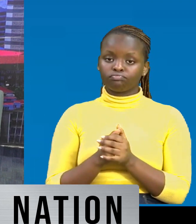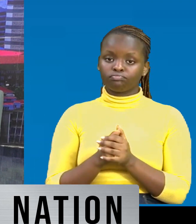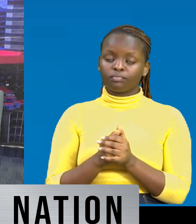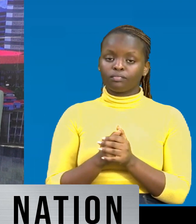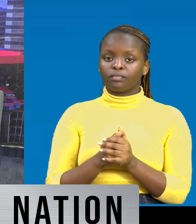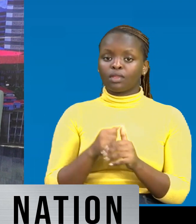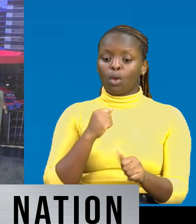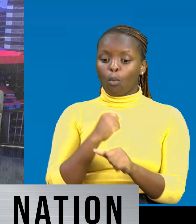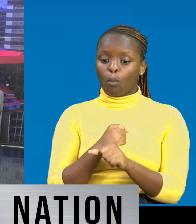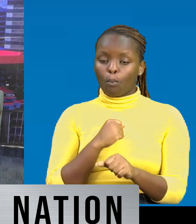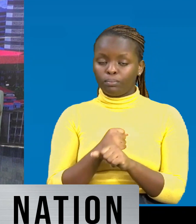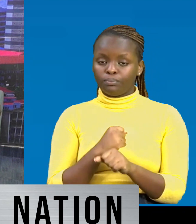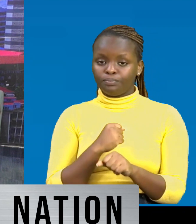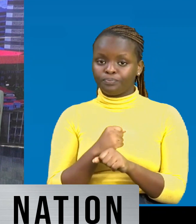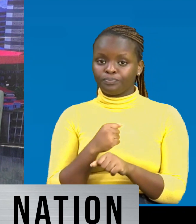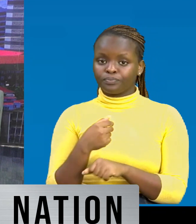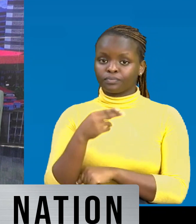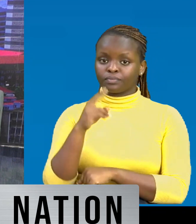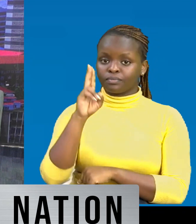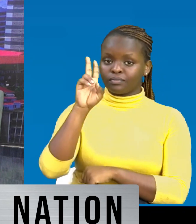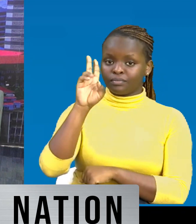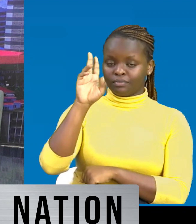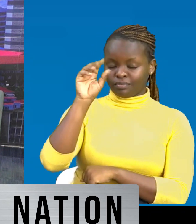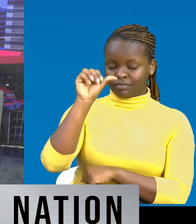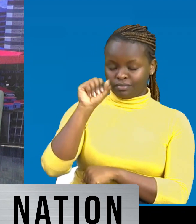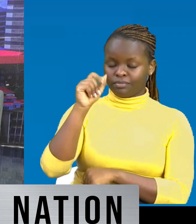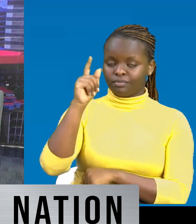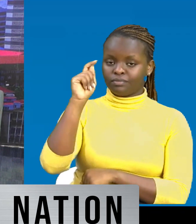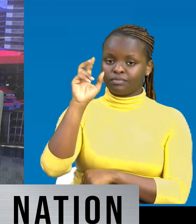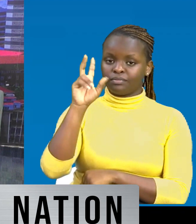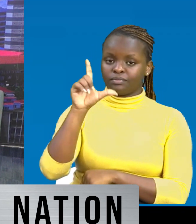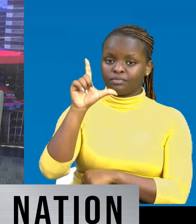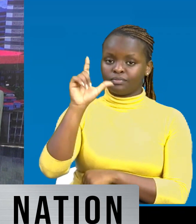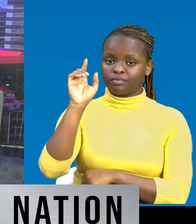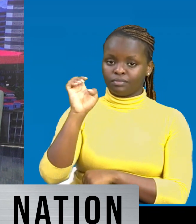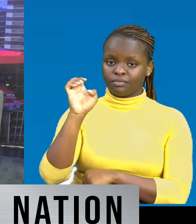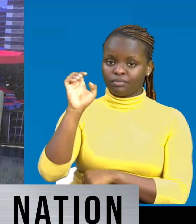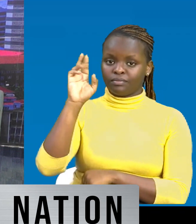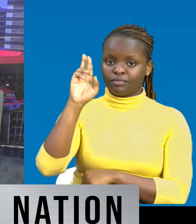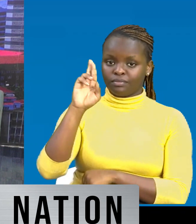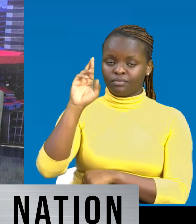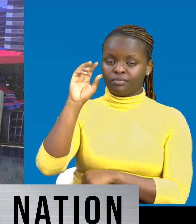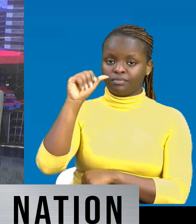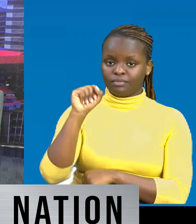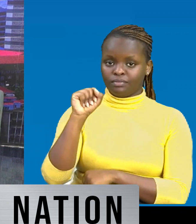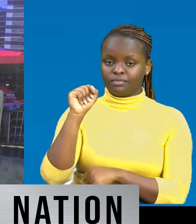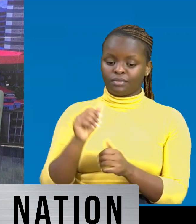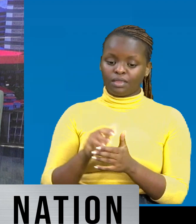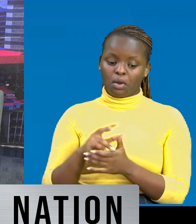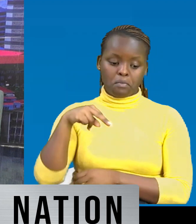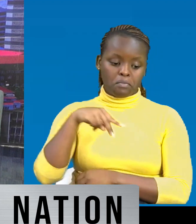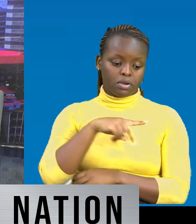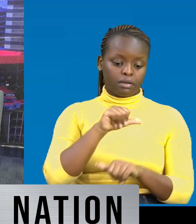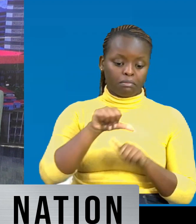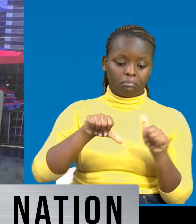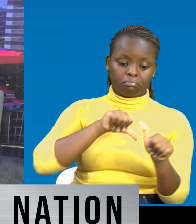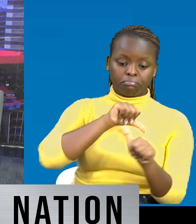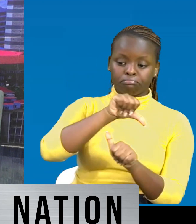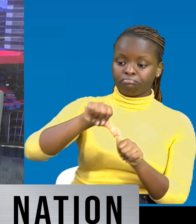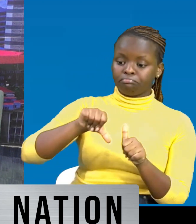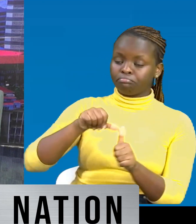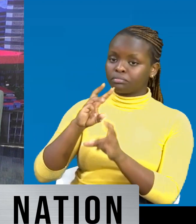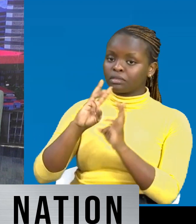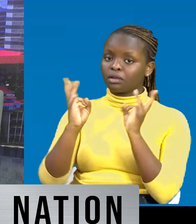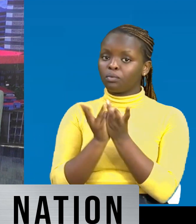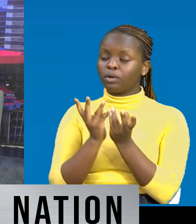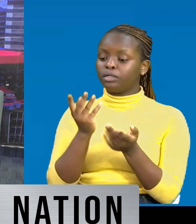We talked about the hustlers at the grassroots. You're taking 11 billion to go and spend walking around the world. We need to know